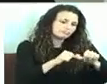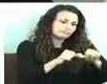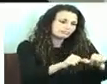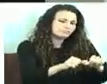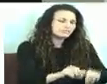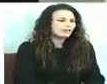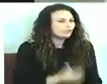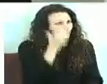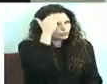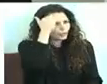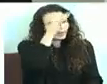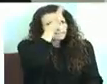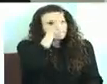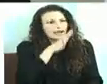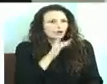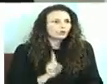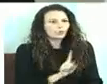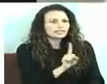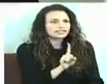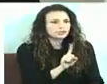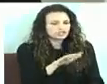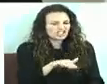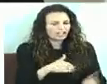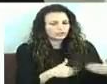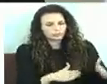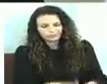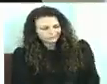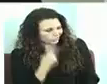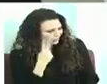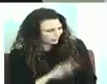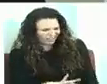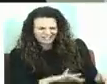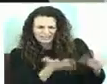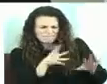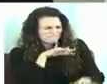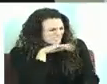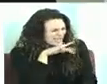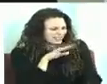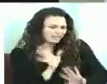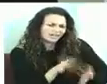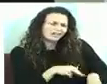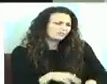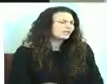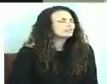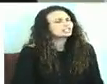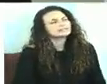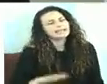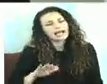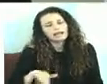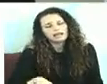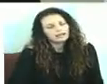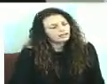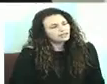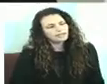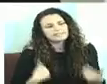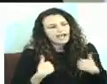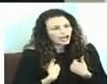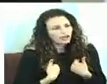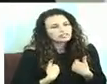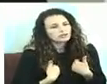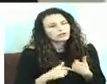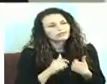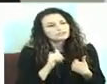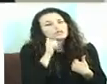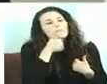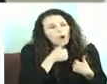parent walking into their child's room, and they see that it's a mess, but they're too mentally tired to deal with it in that moment, so they just put it off till